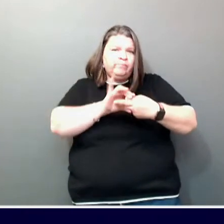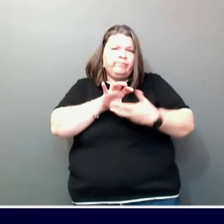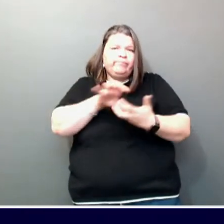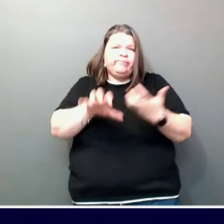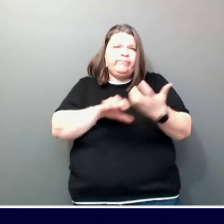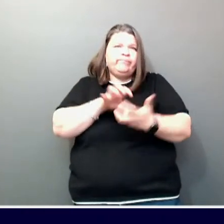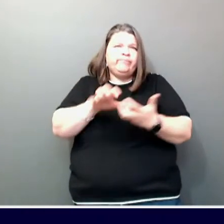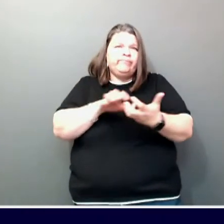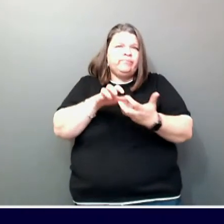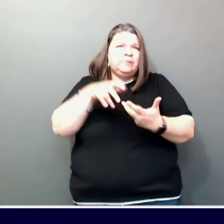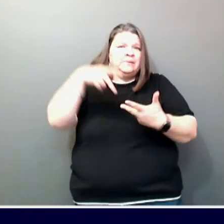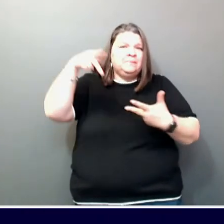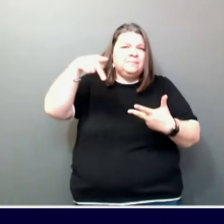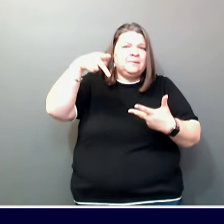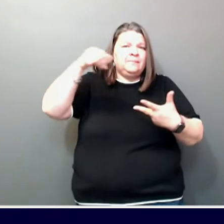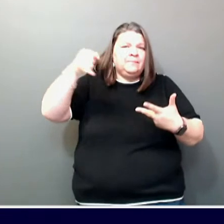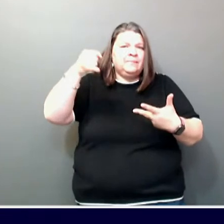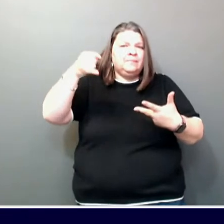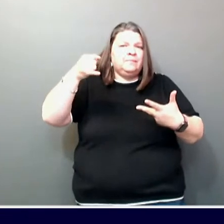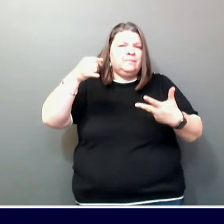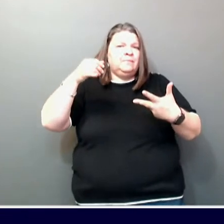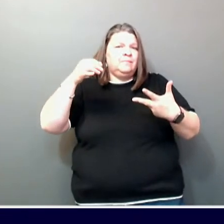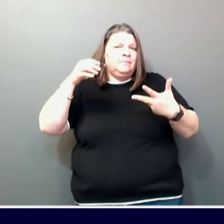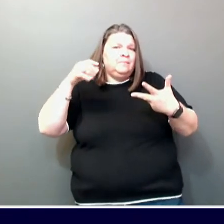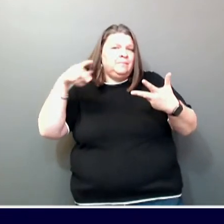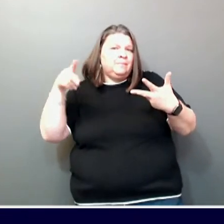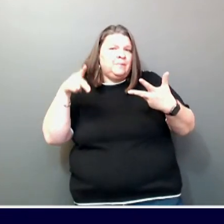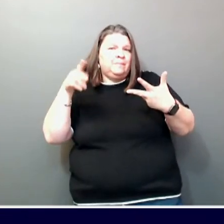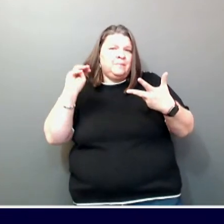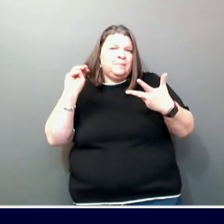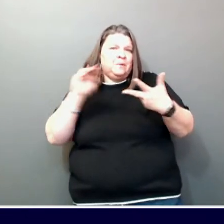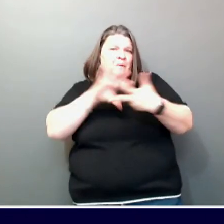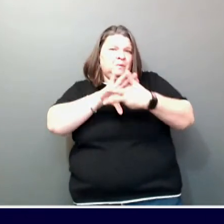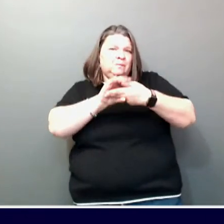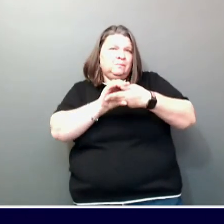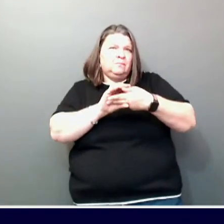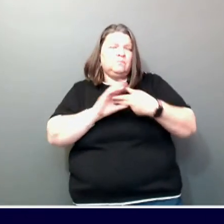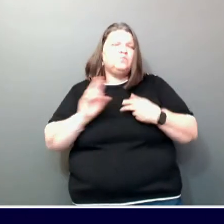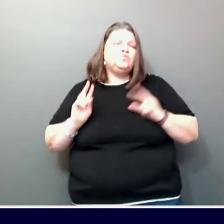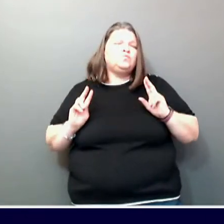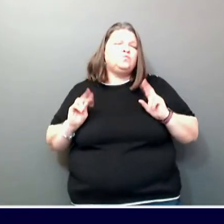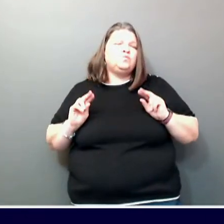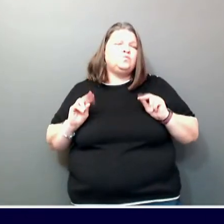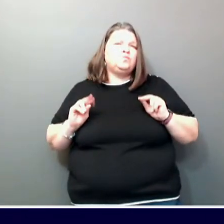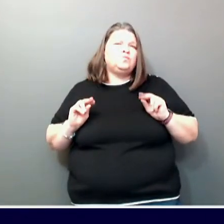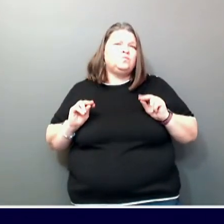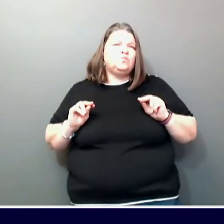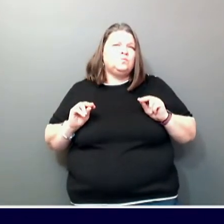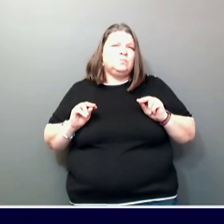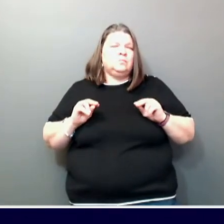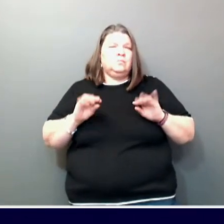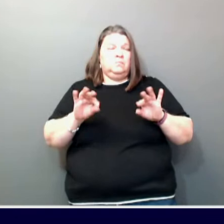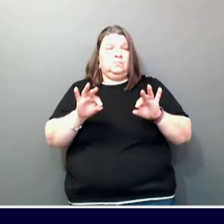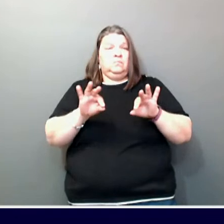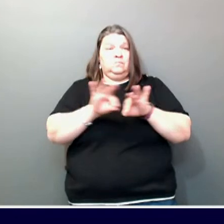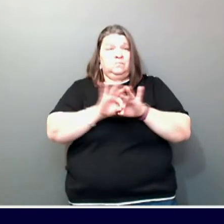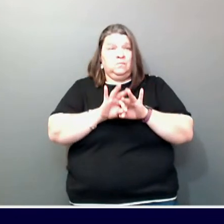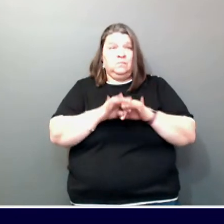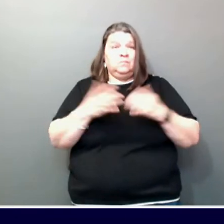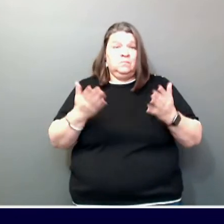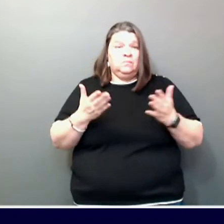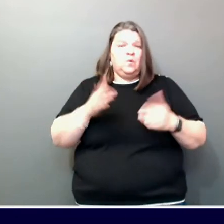It really, the magic there is being done by the booster. The more we learn about COVID-19 vaccines, the more we